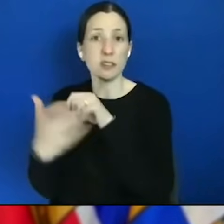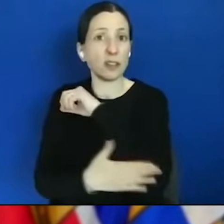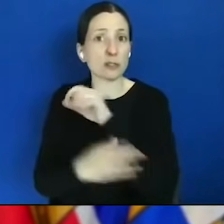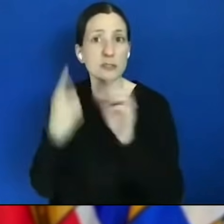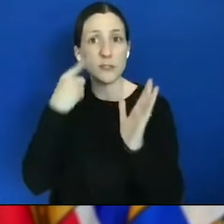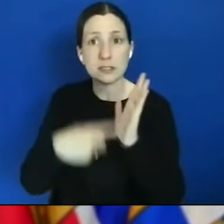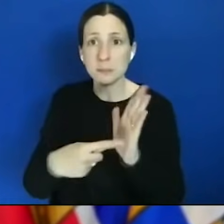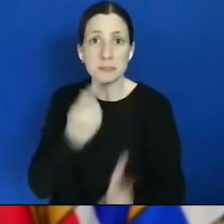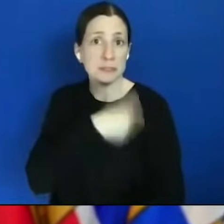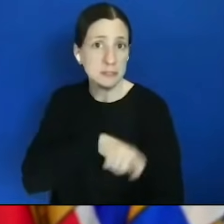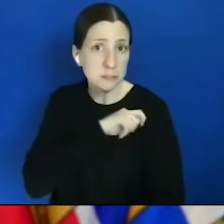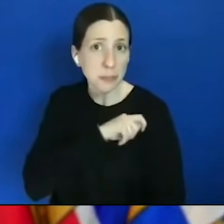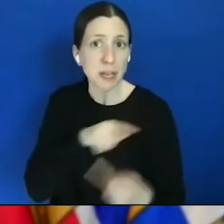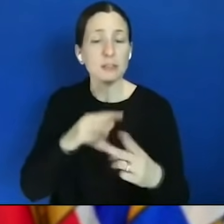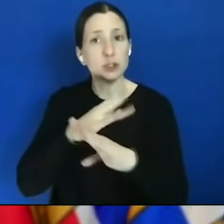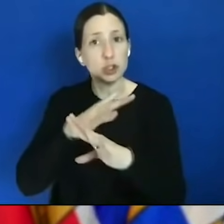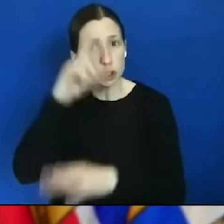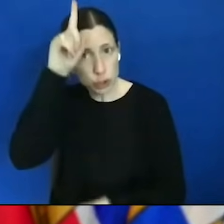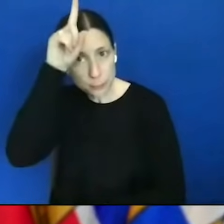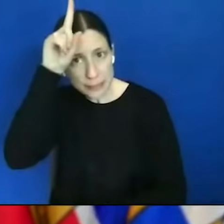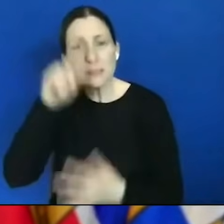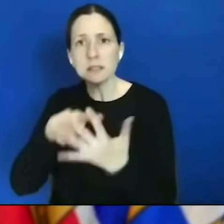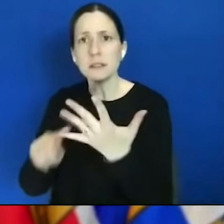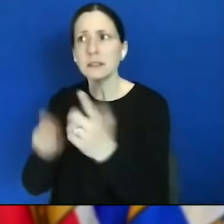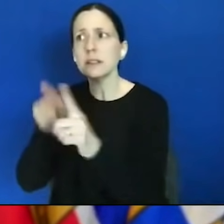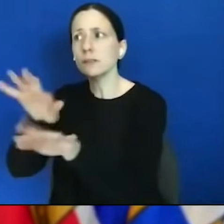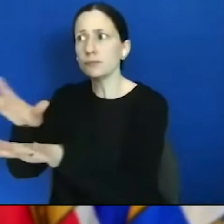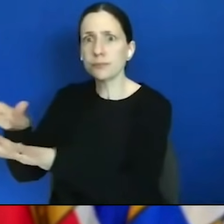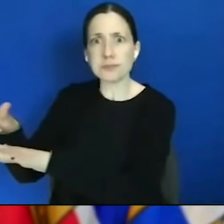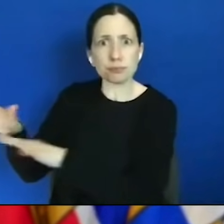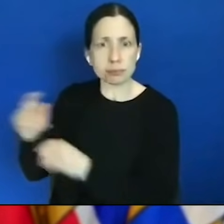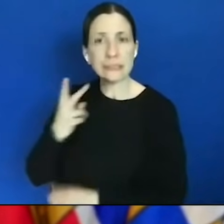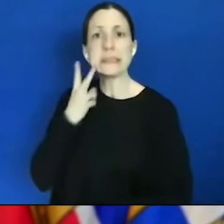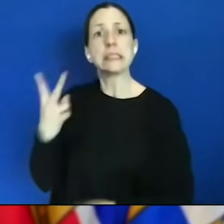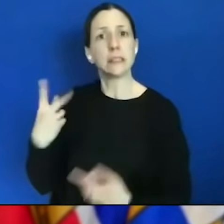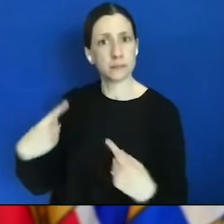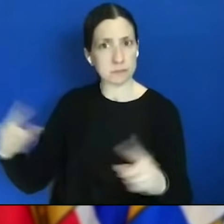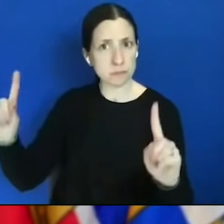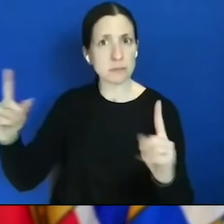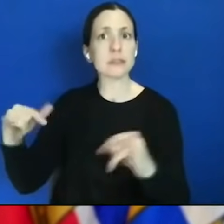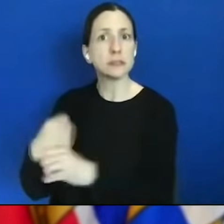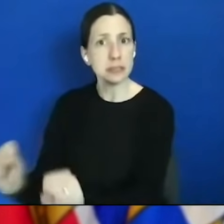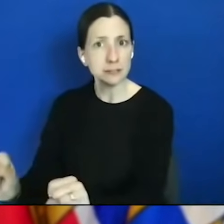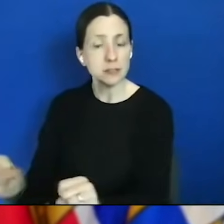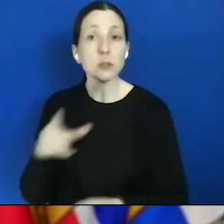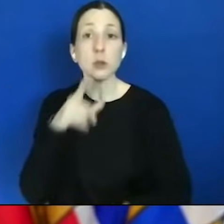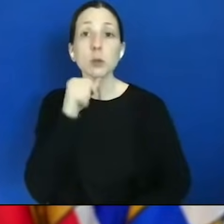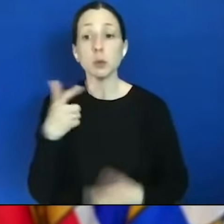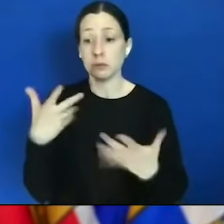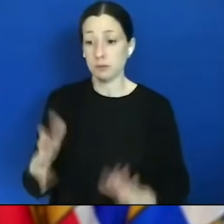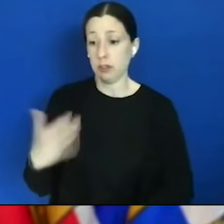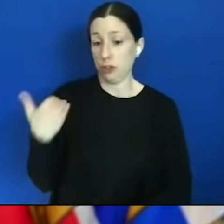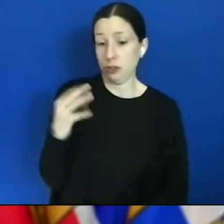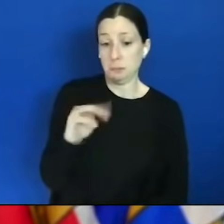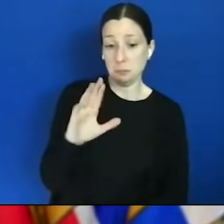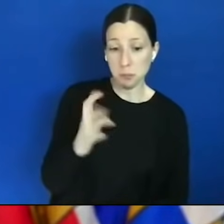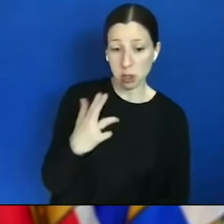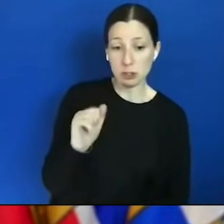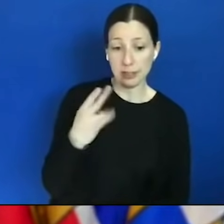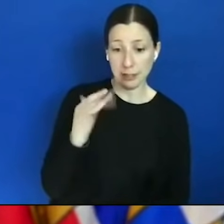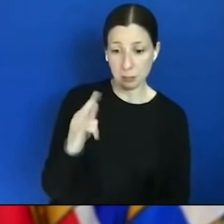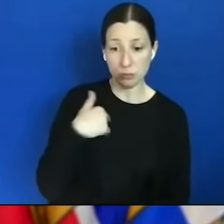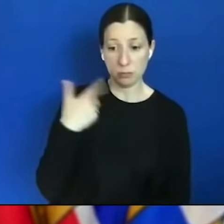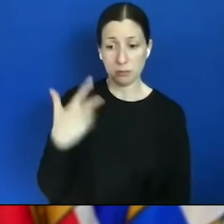Spain, etc. So people who received AstraZeneca in March and April, you have two choices now. You